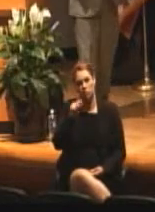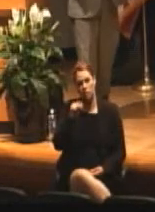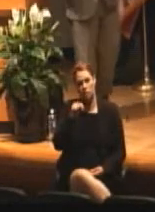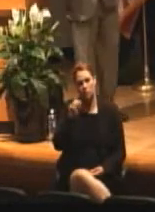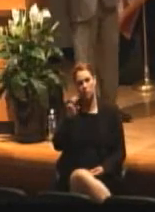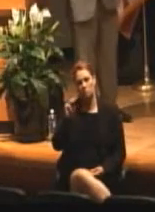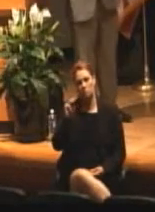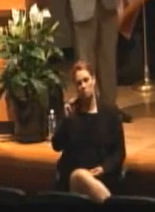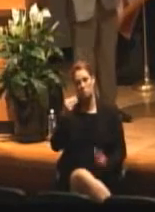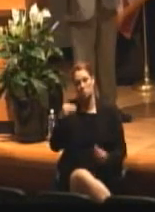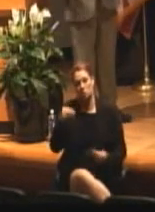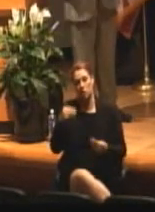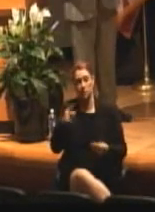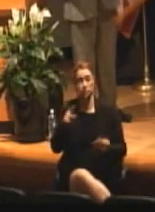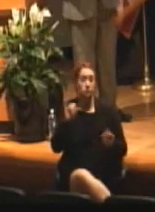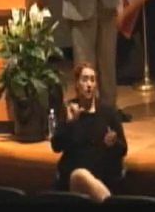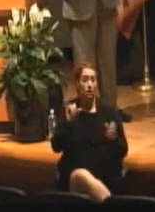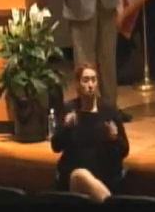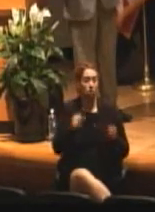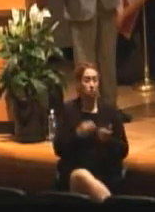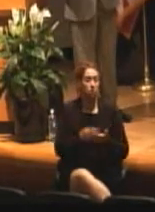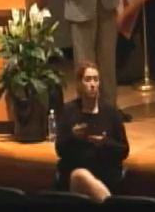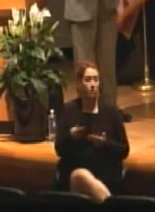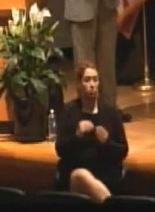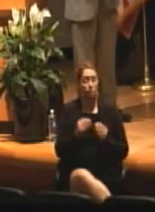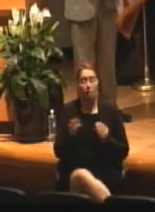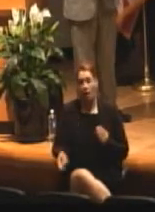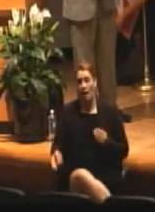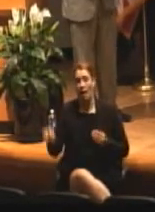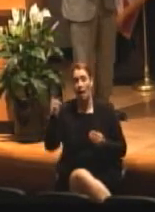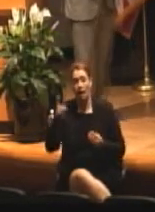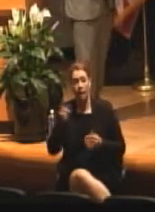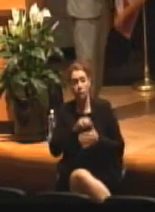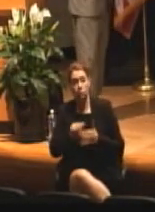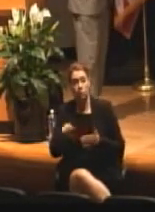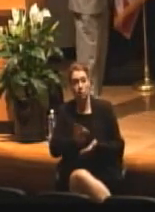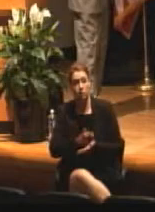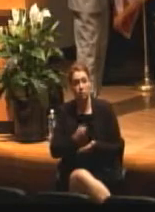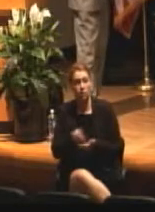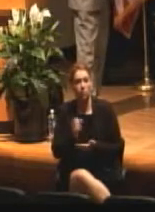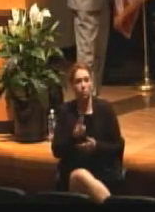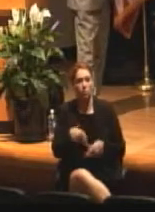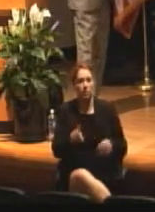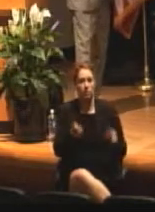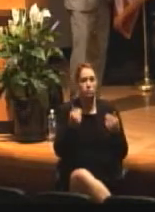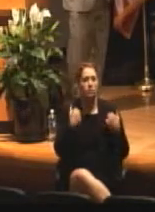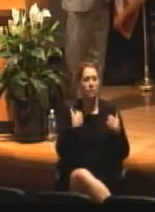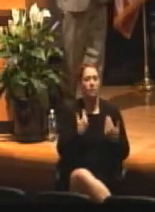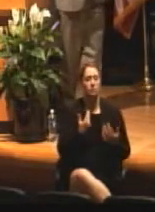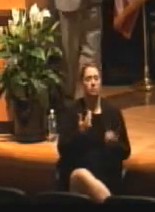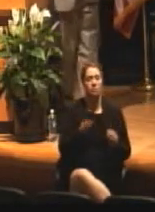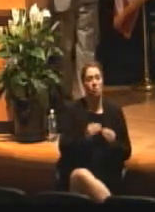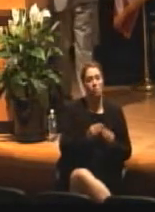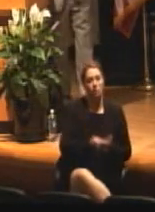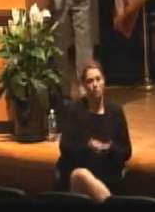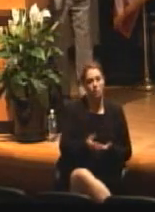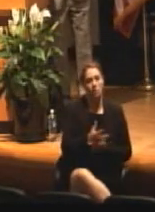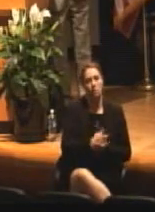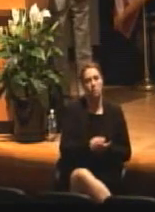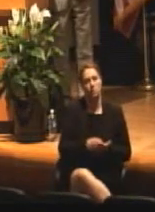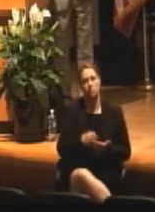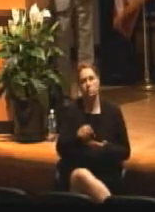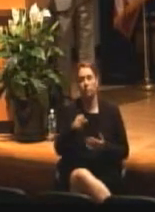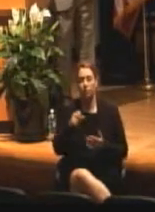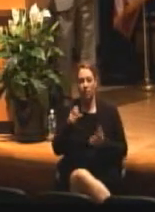Like, you can buy a higher dollar amount, or they'll let you have more income to qualify for it. So those target areas, it's kind of a little bit